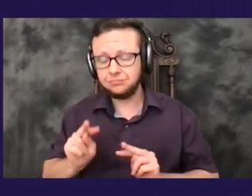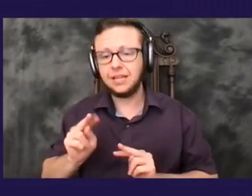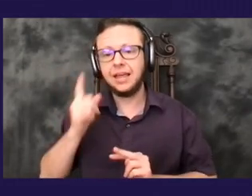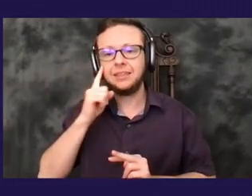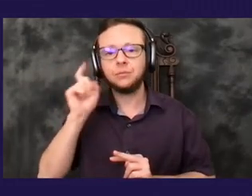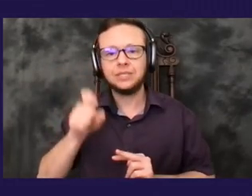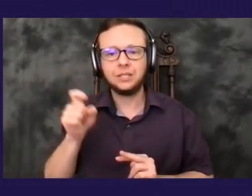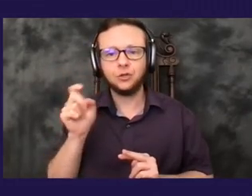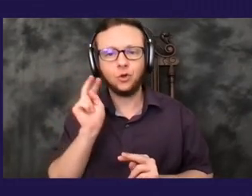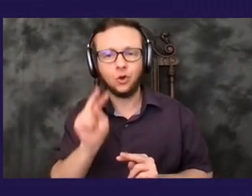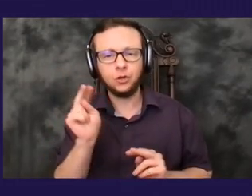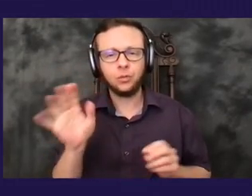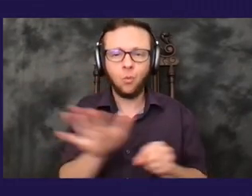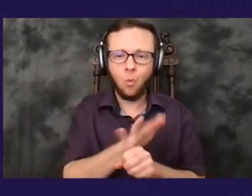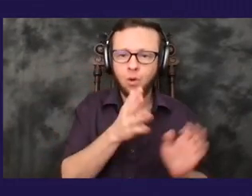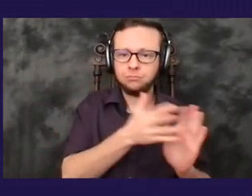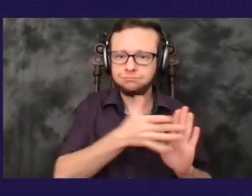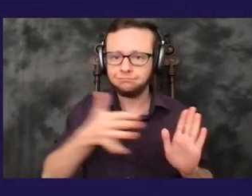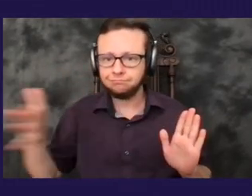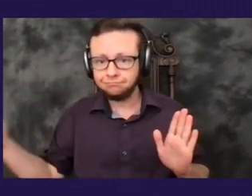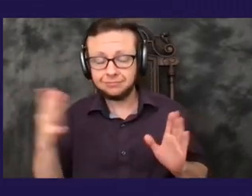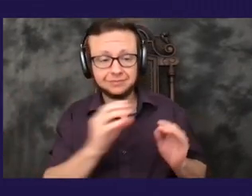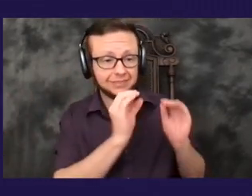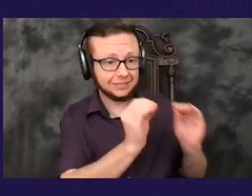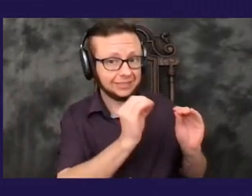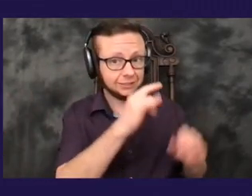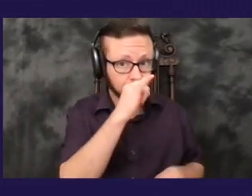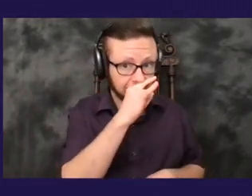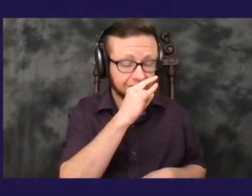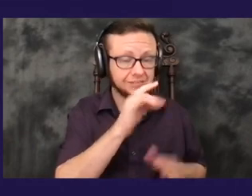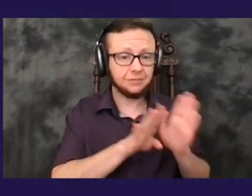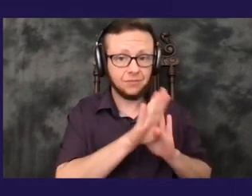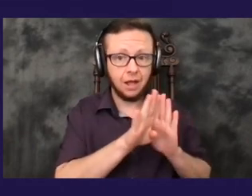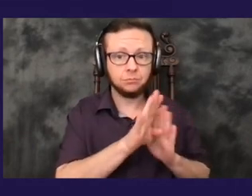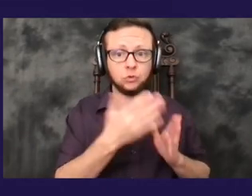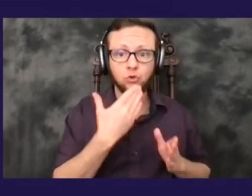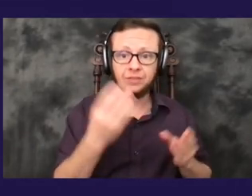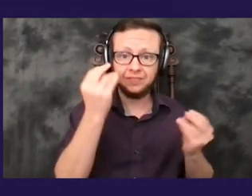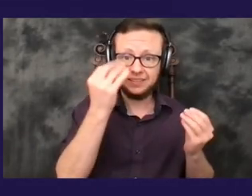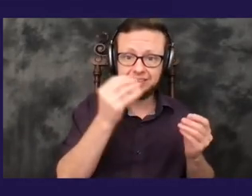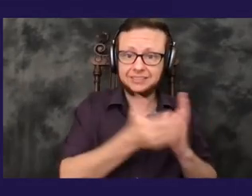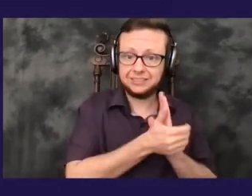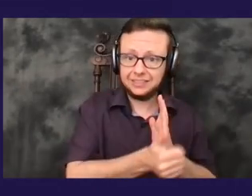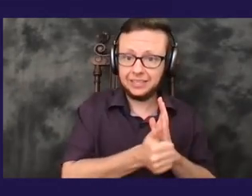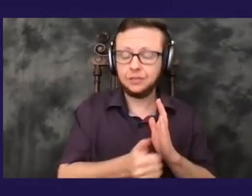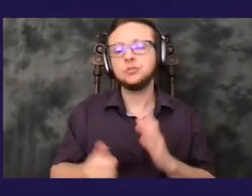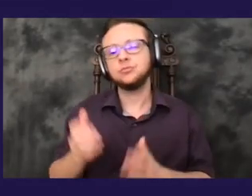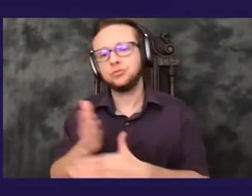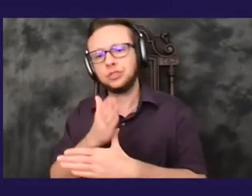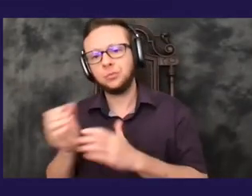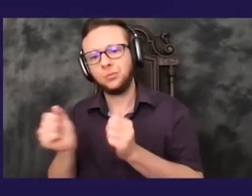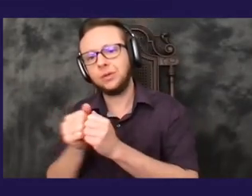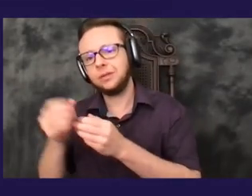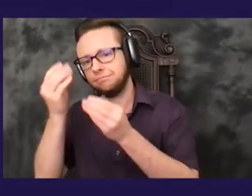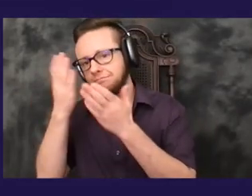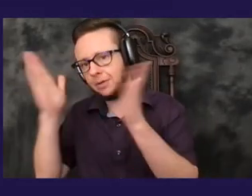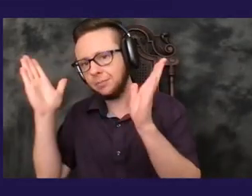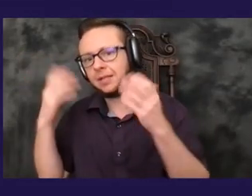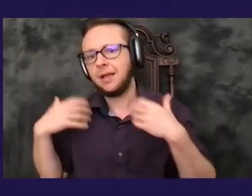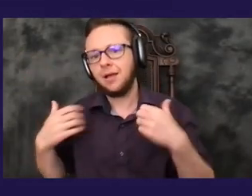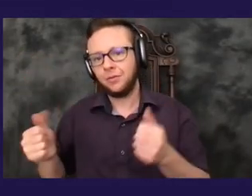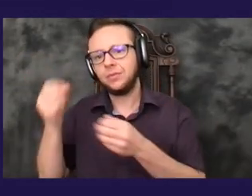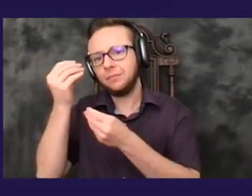our kiddos in science and education so they can be critical thinkers all the way through what we're sharing with our public health information at the end of the